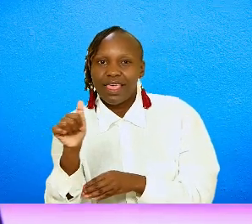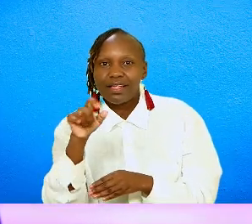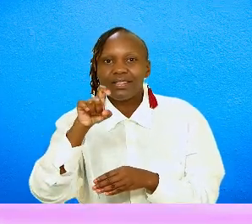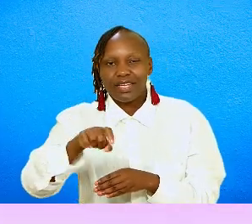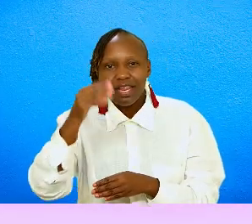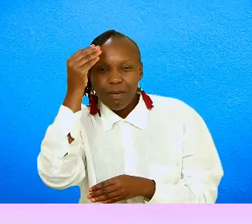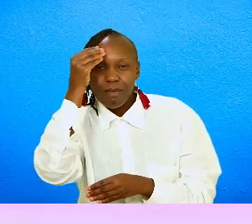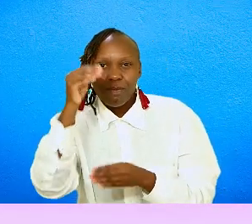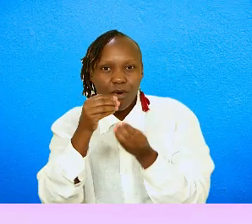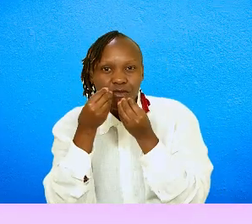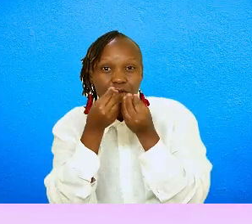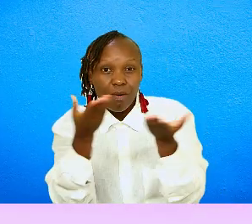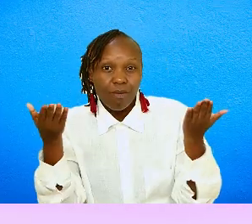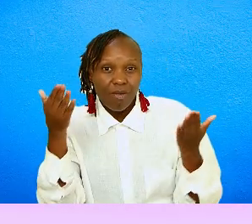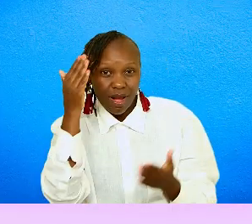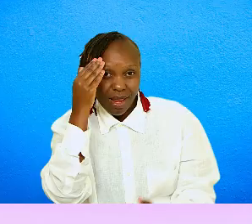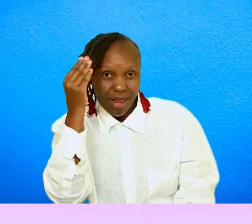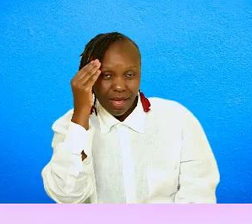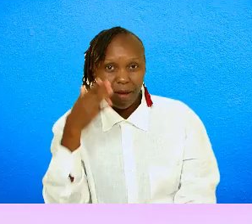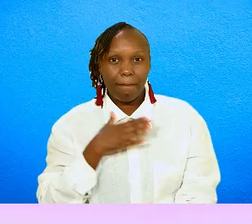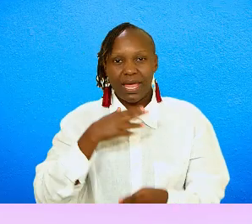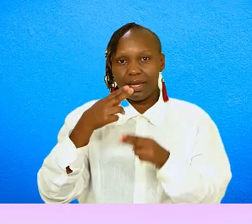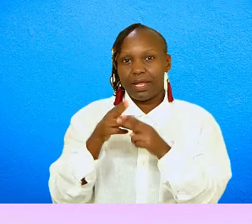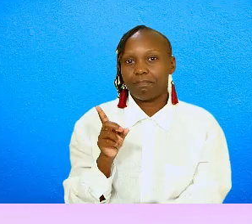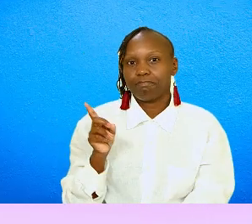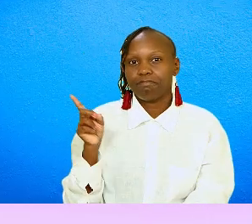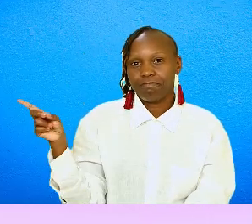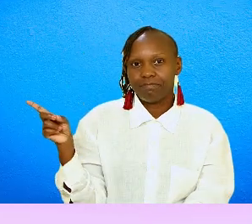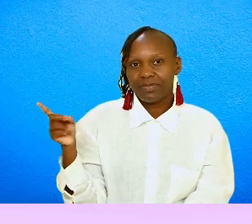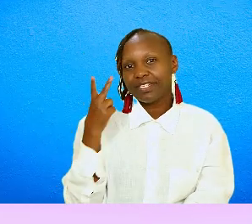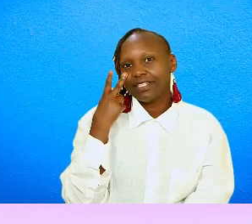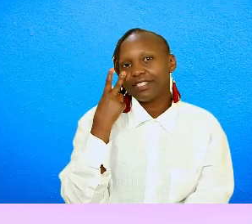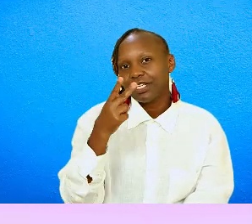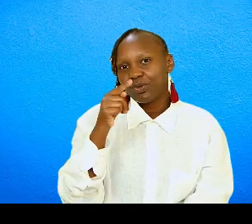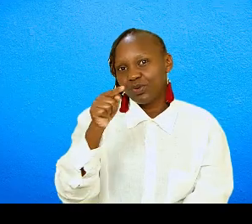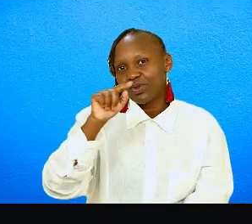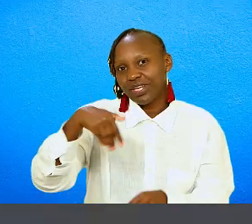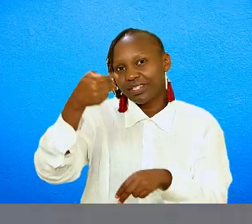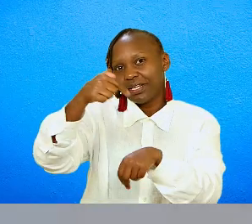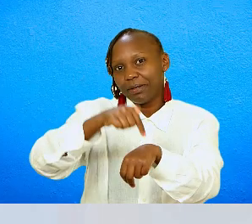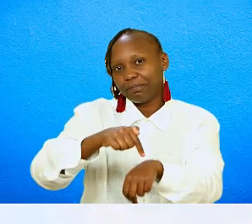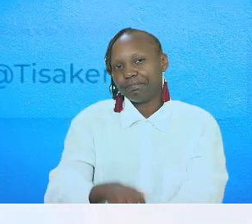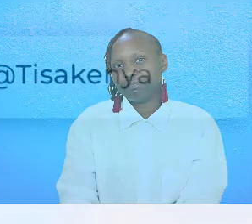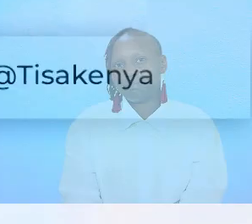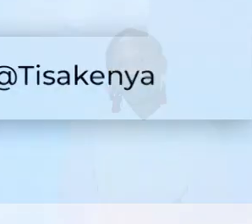who want to learn more about public finance. My name is Cuba Houghton. See you guys next time.